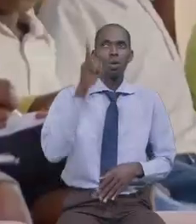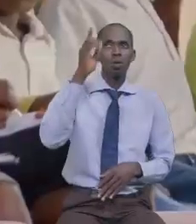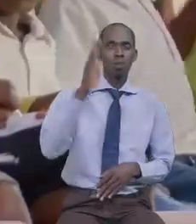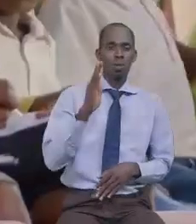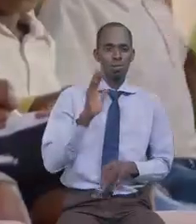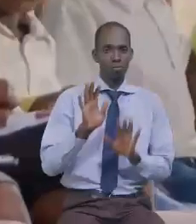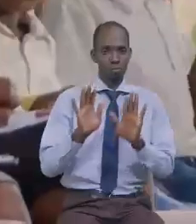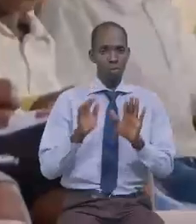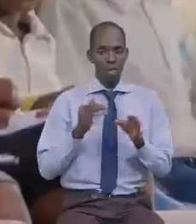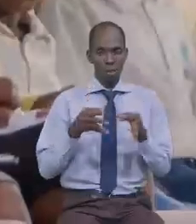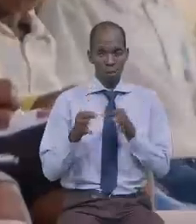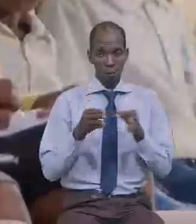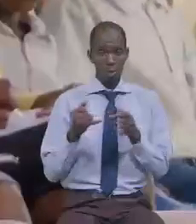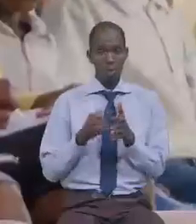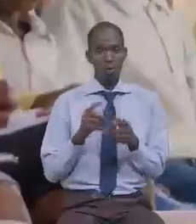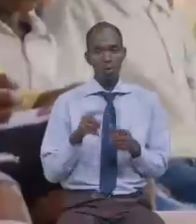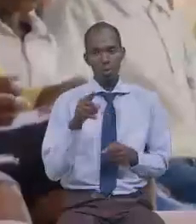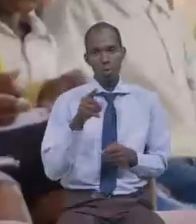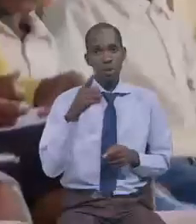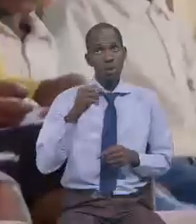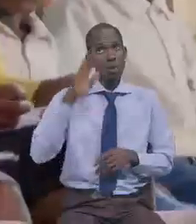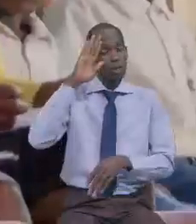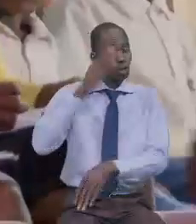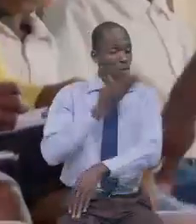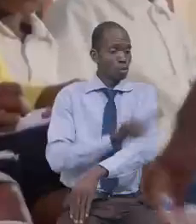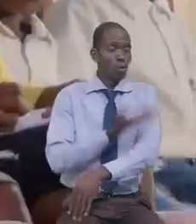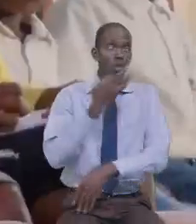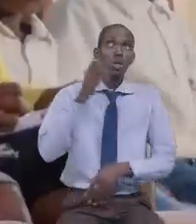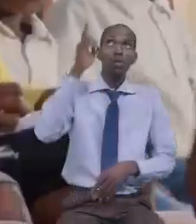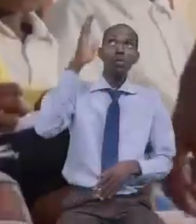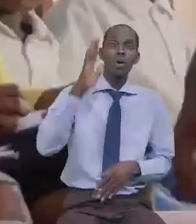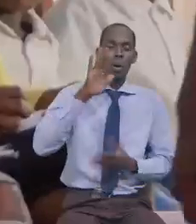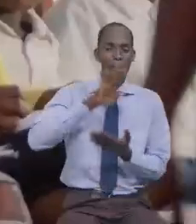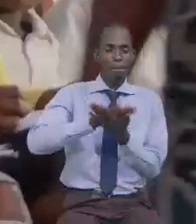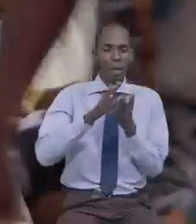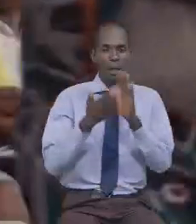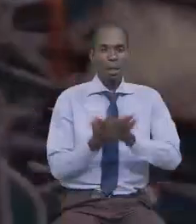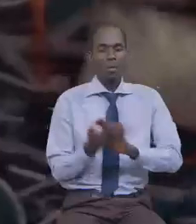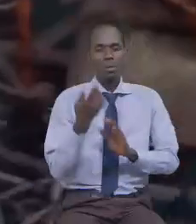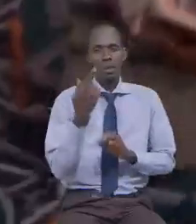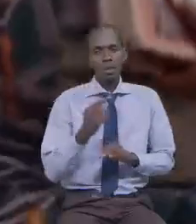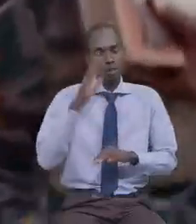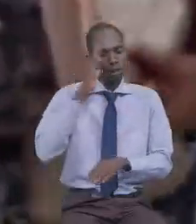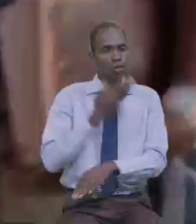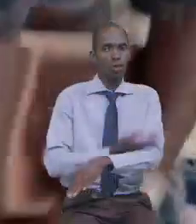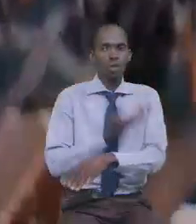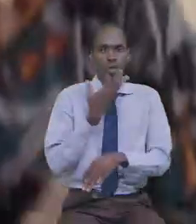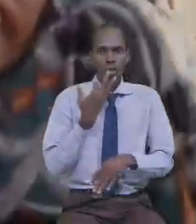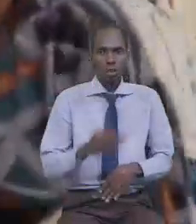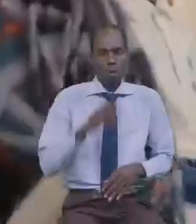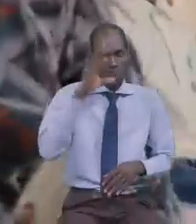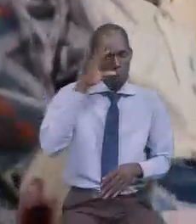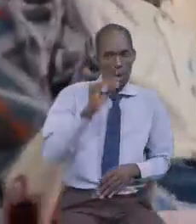The Son of God became the Son of Man, that he may take the sons